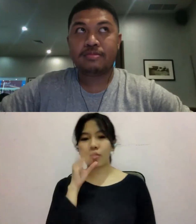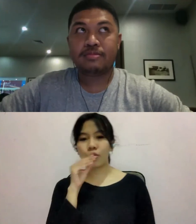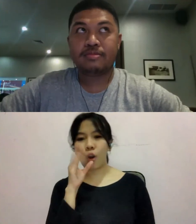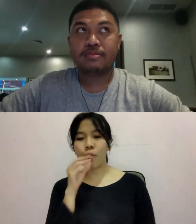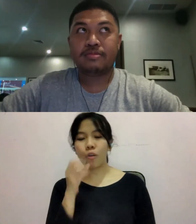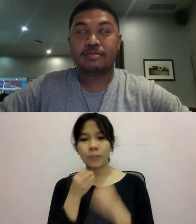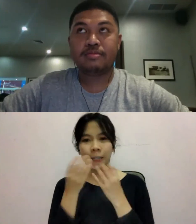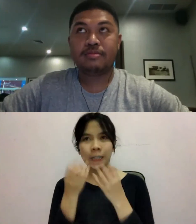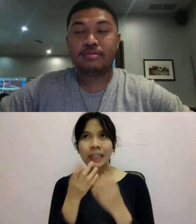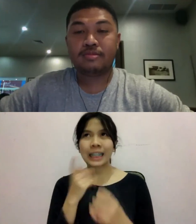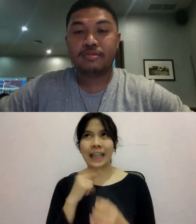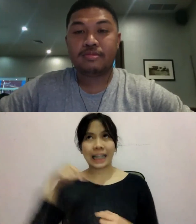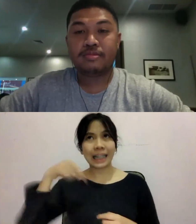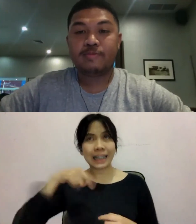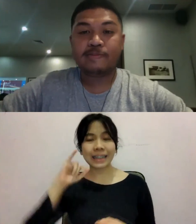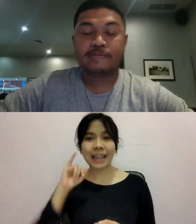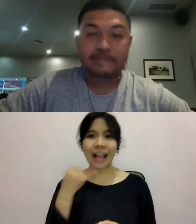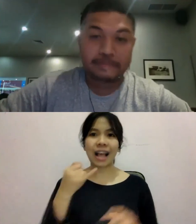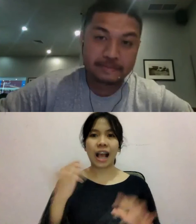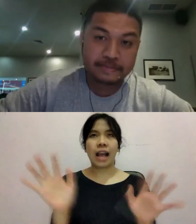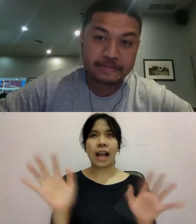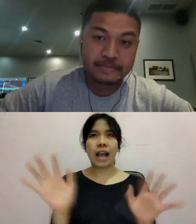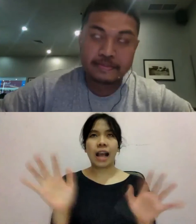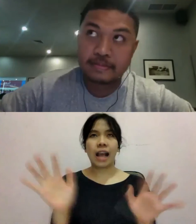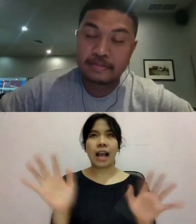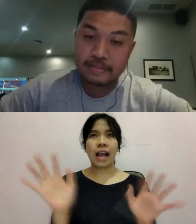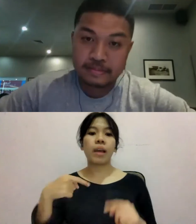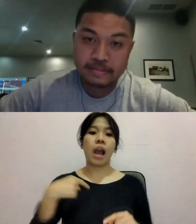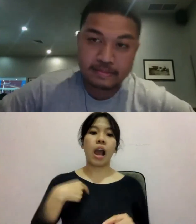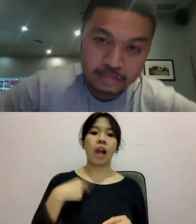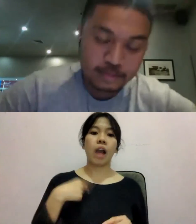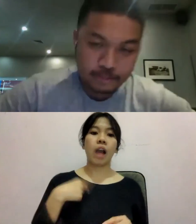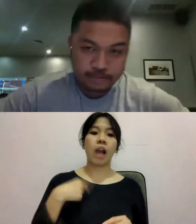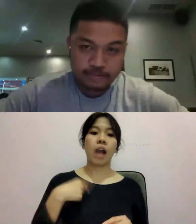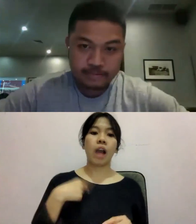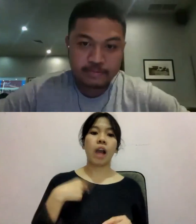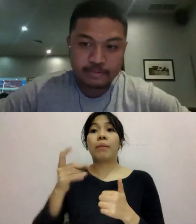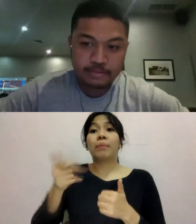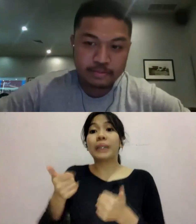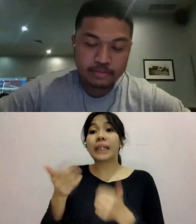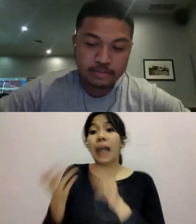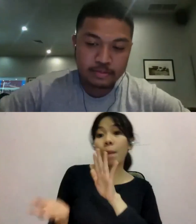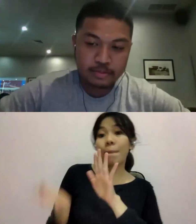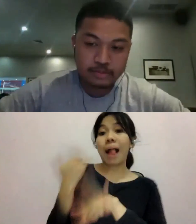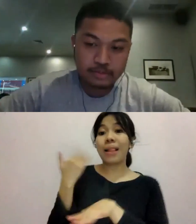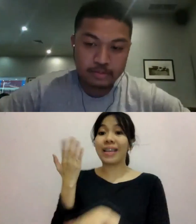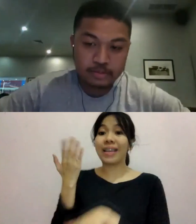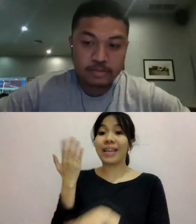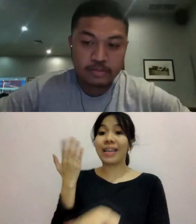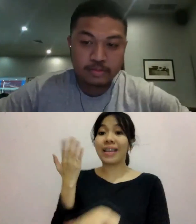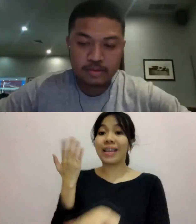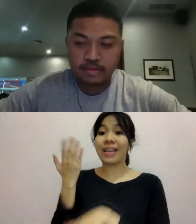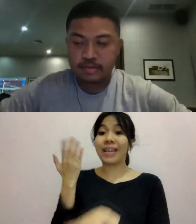definitely, if I can redo it back, I definitely should build a healthier relationship